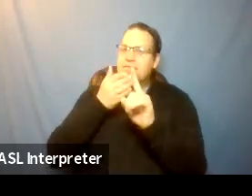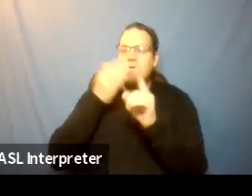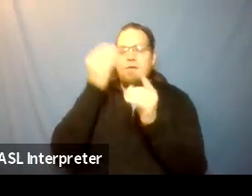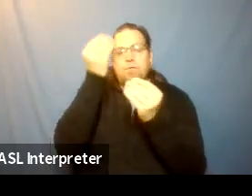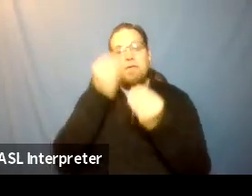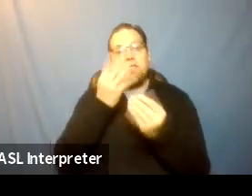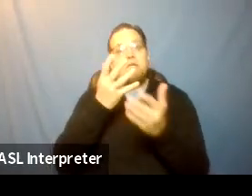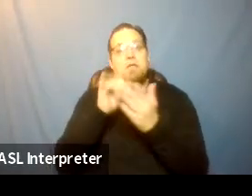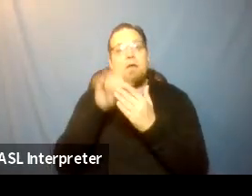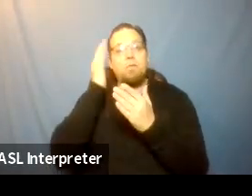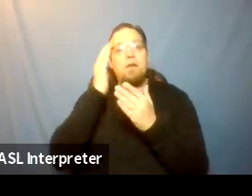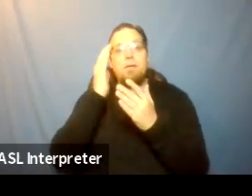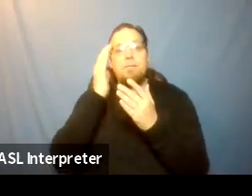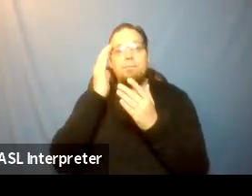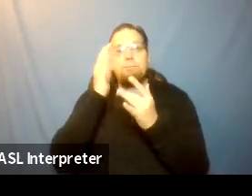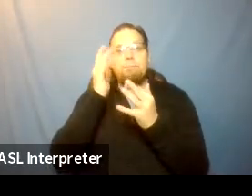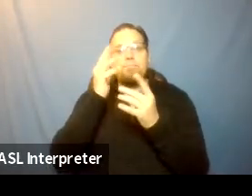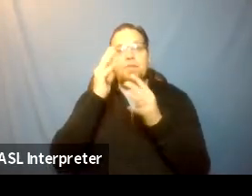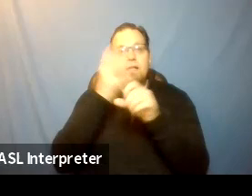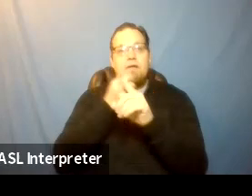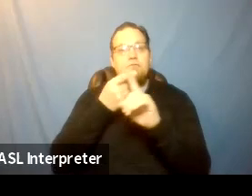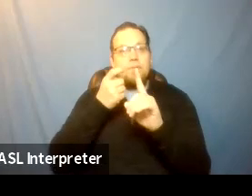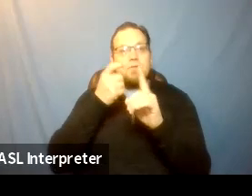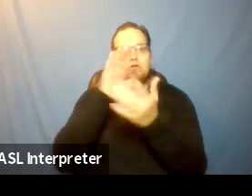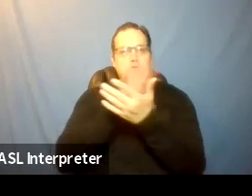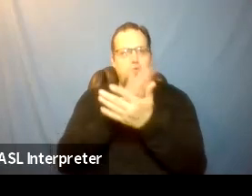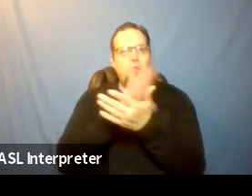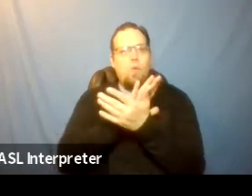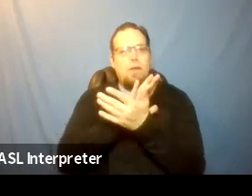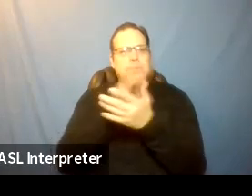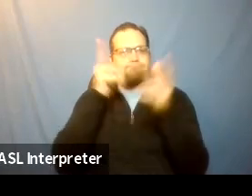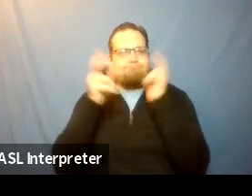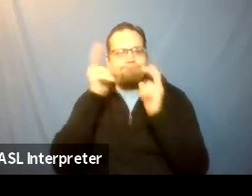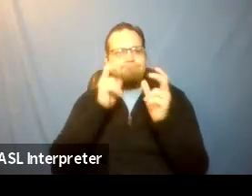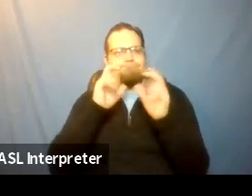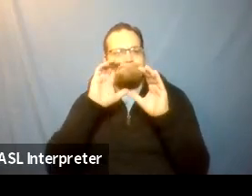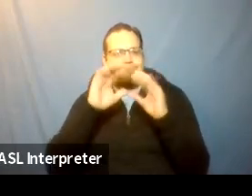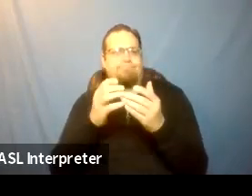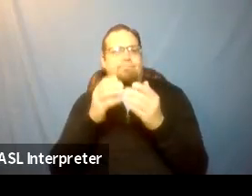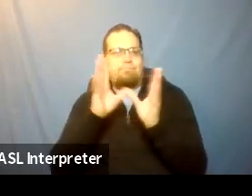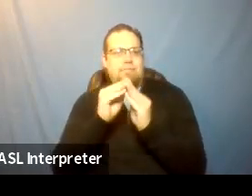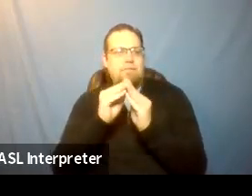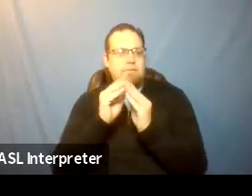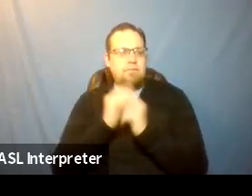come out in those school-based listening sessions after the spring break.